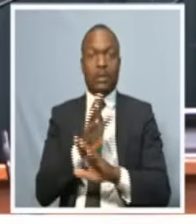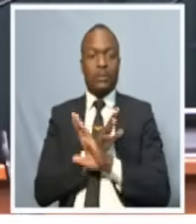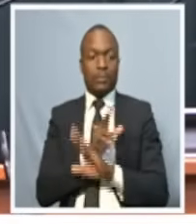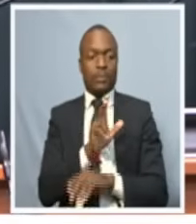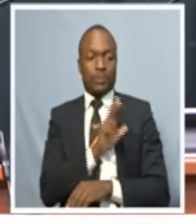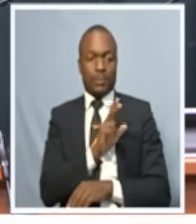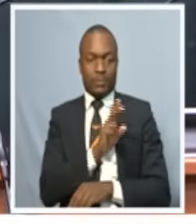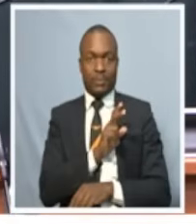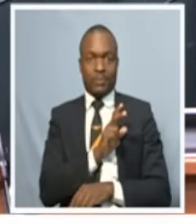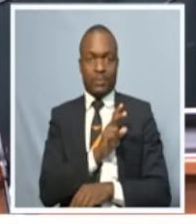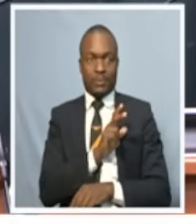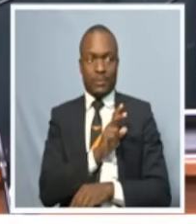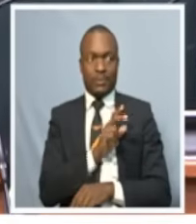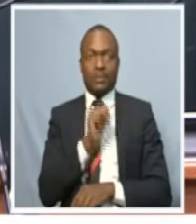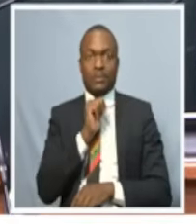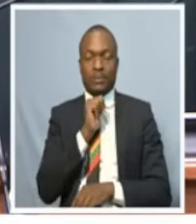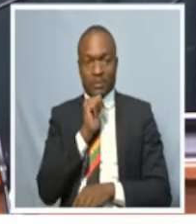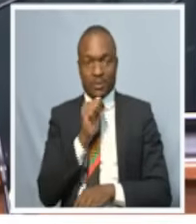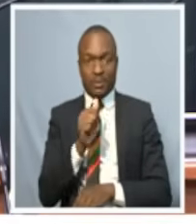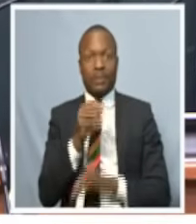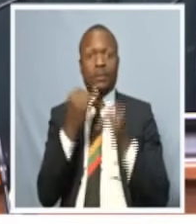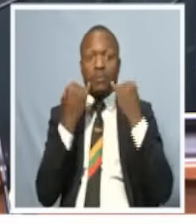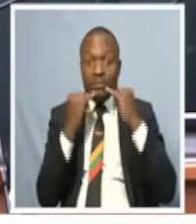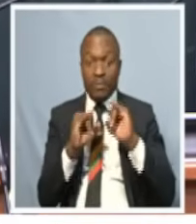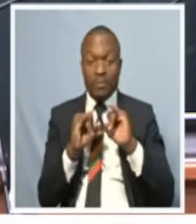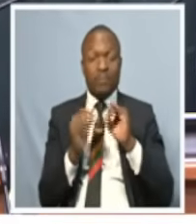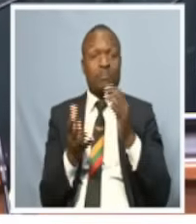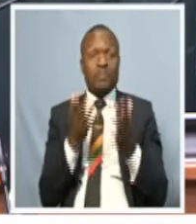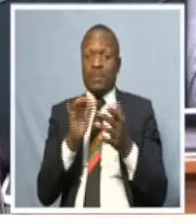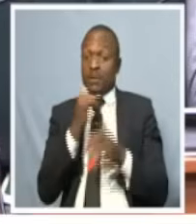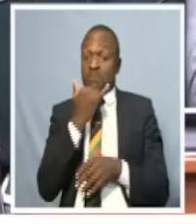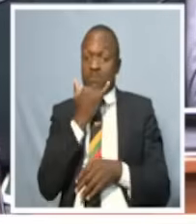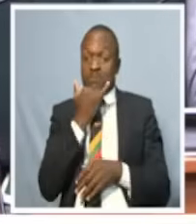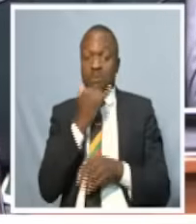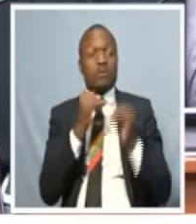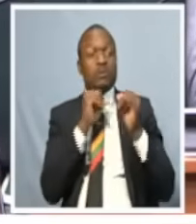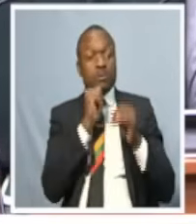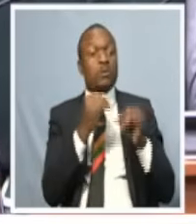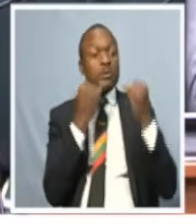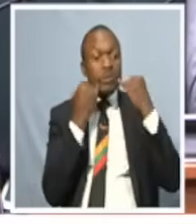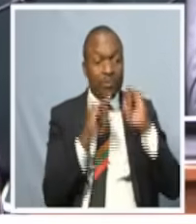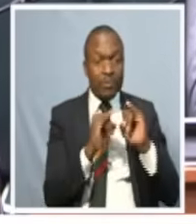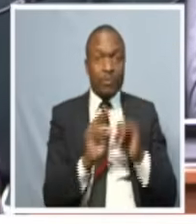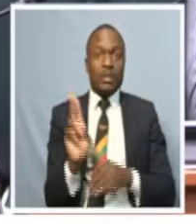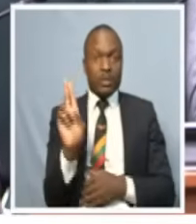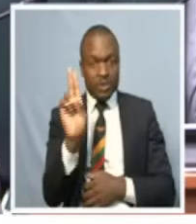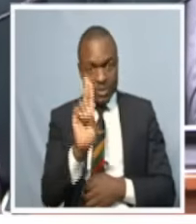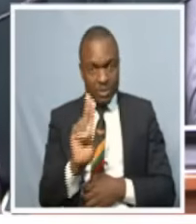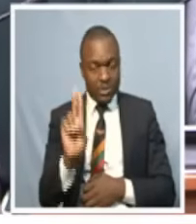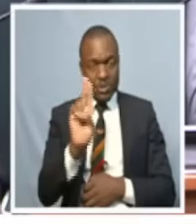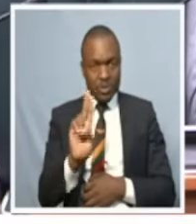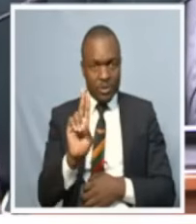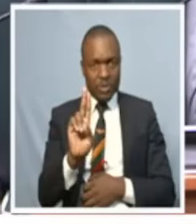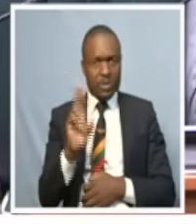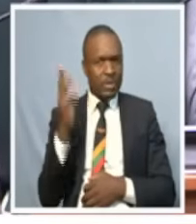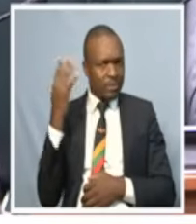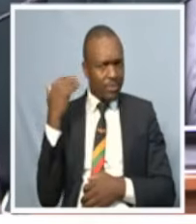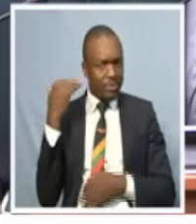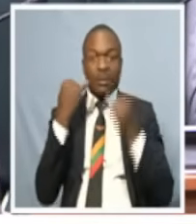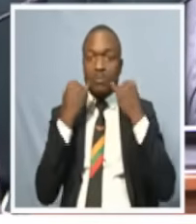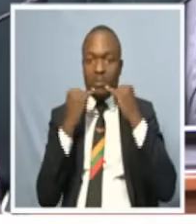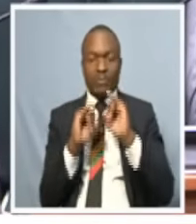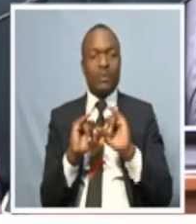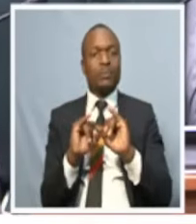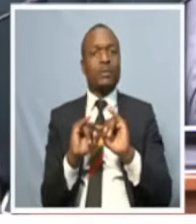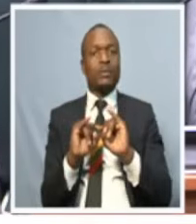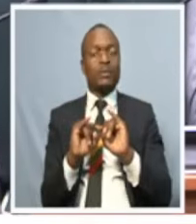did. It may have been an omission not to have informed that they will use the database, but I'm now confirming